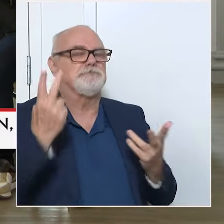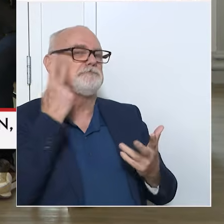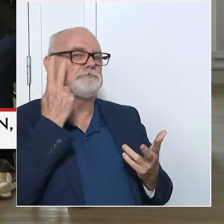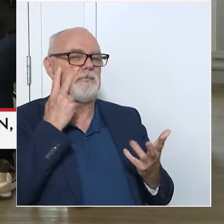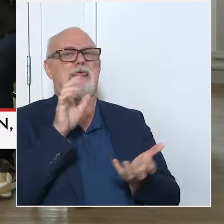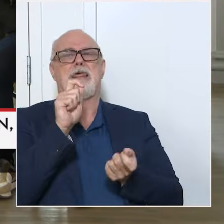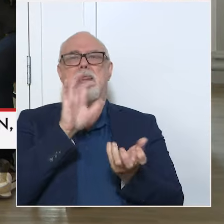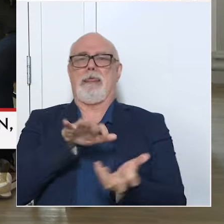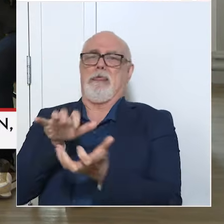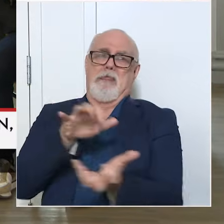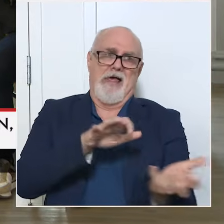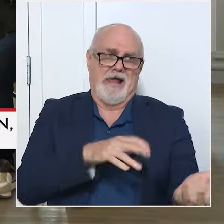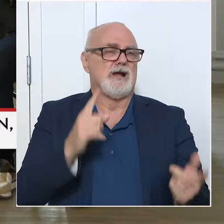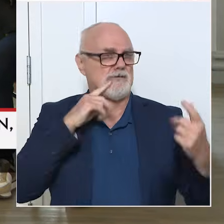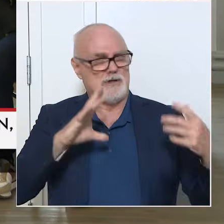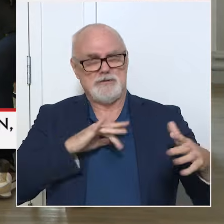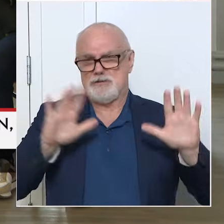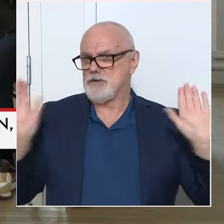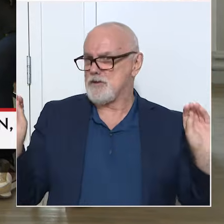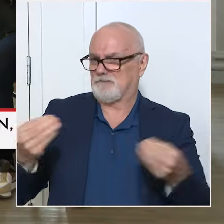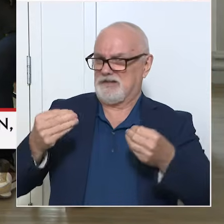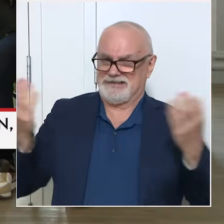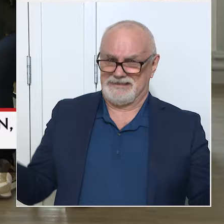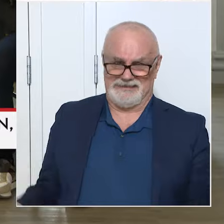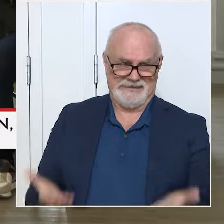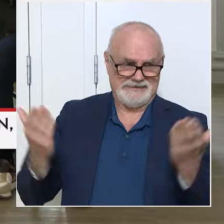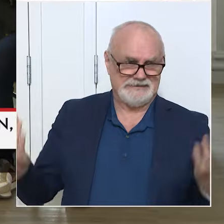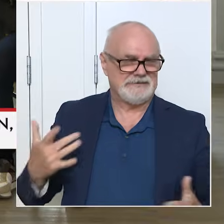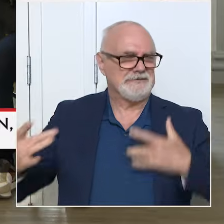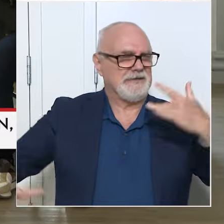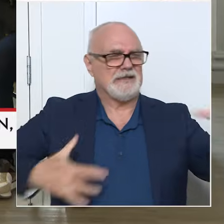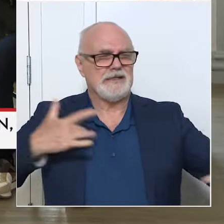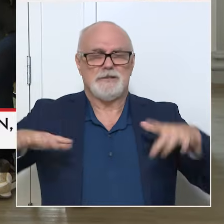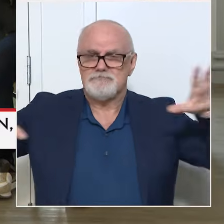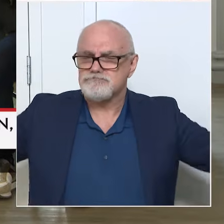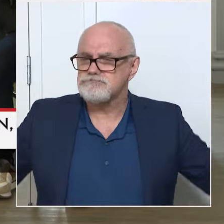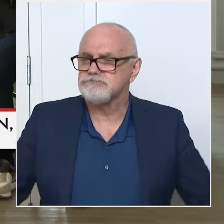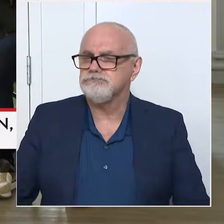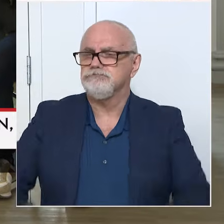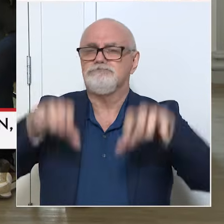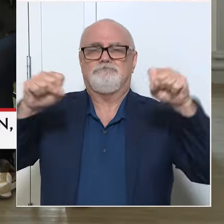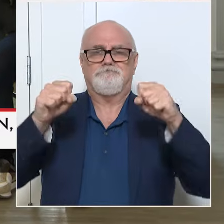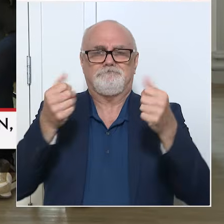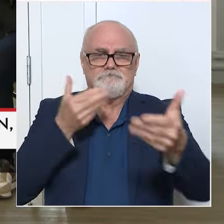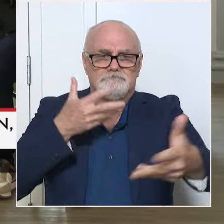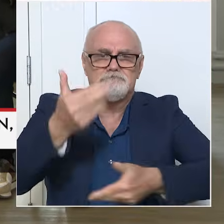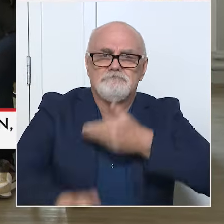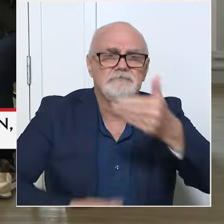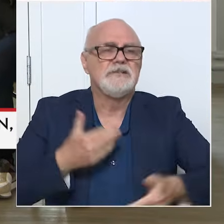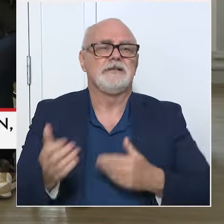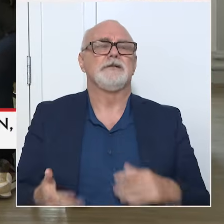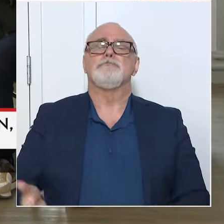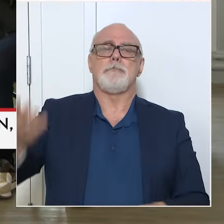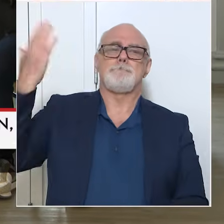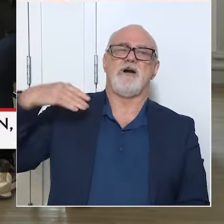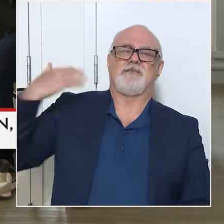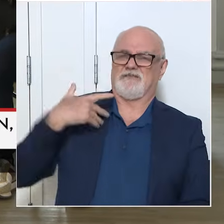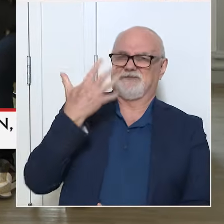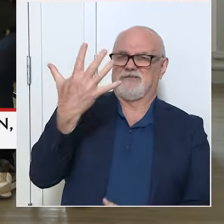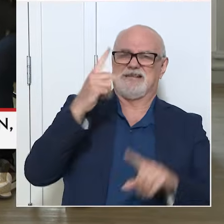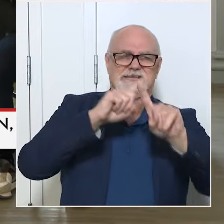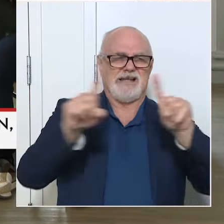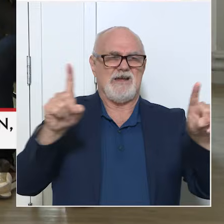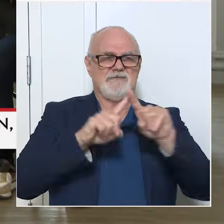so. We're super happy to host you here. It serves us so much more effectively than our 5 prior offices that we outgrew in size